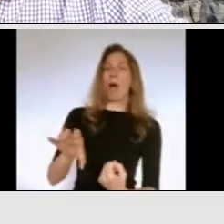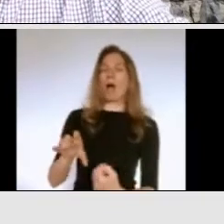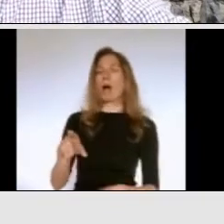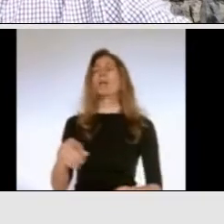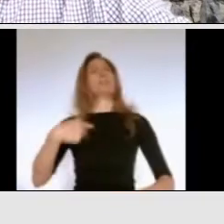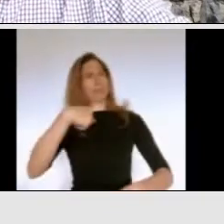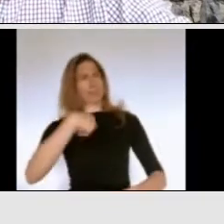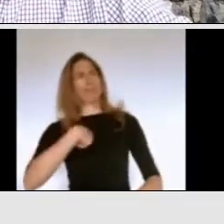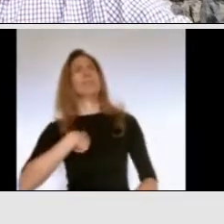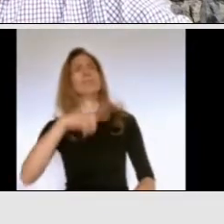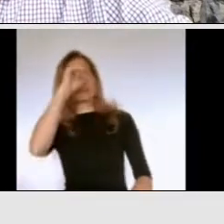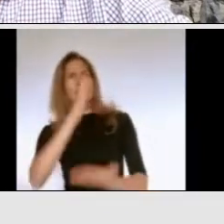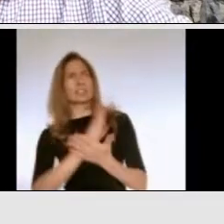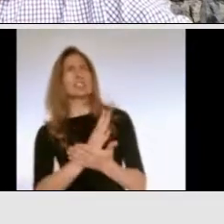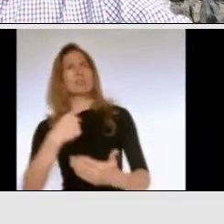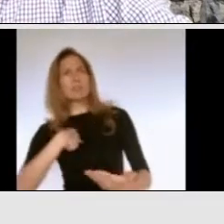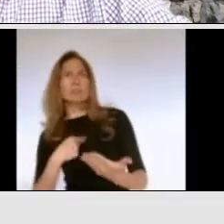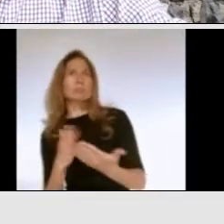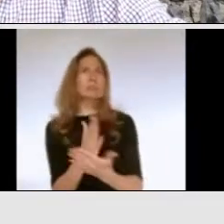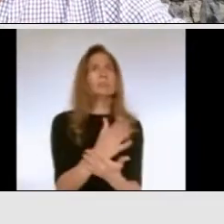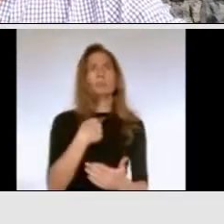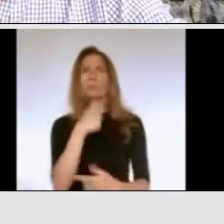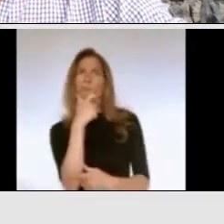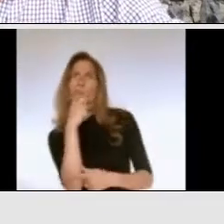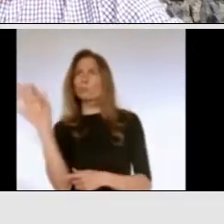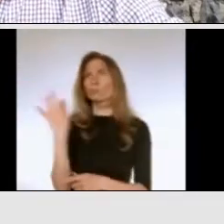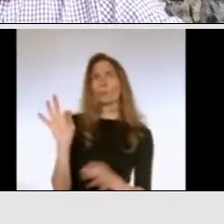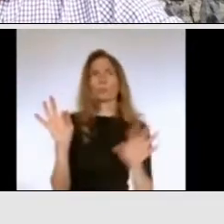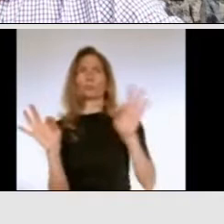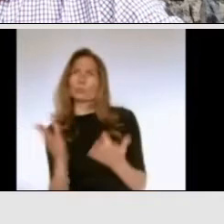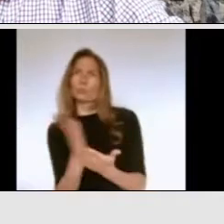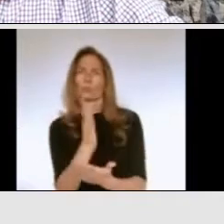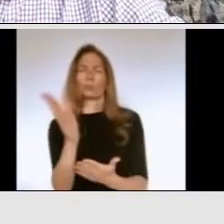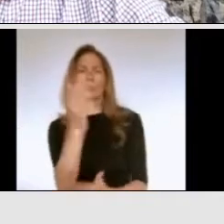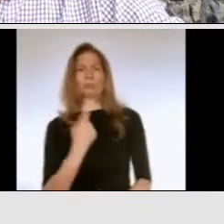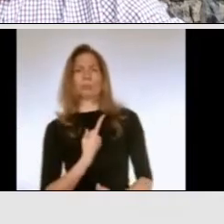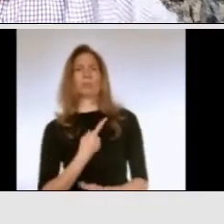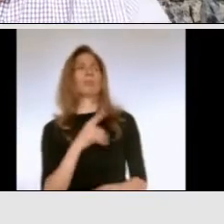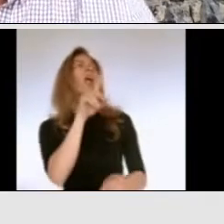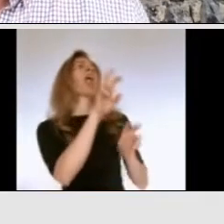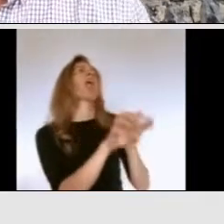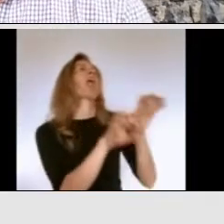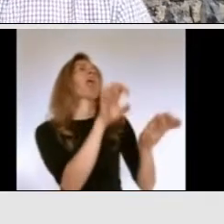to achieving their own goals and enhancing their own quality of life.